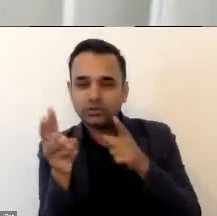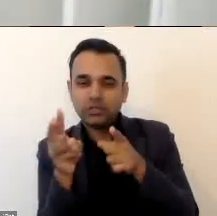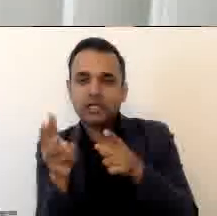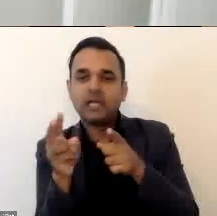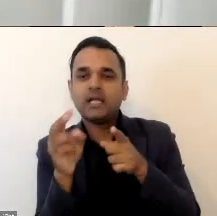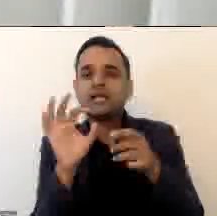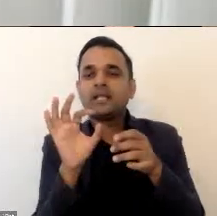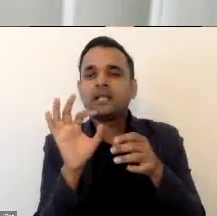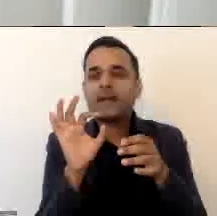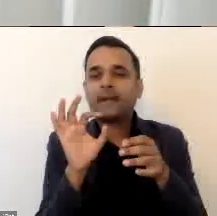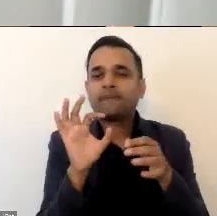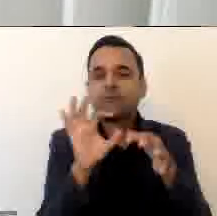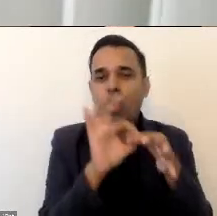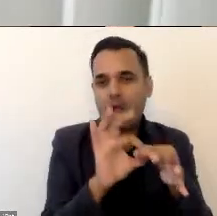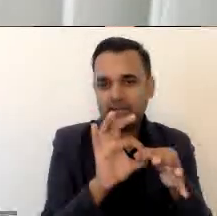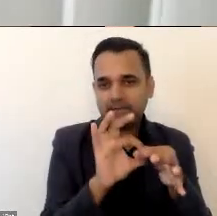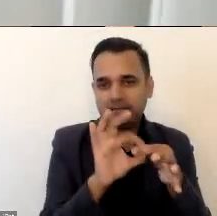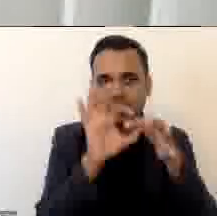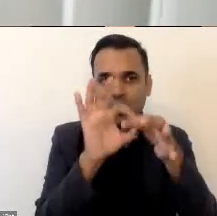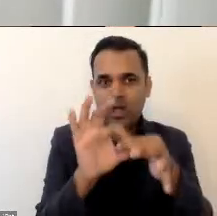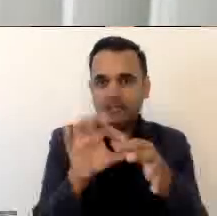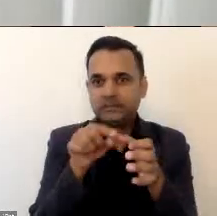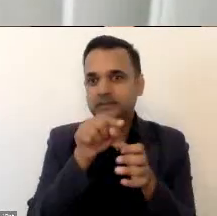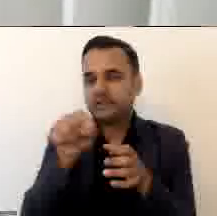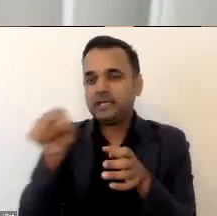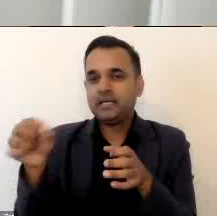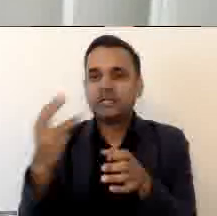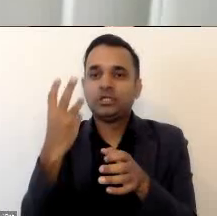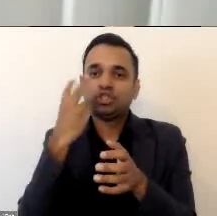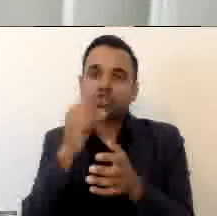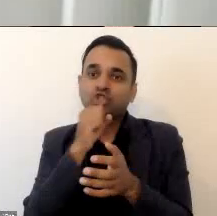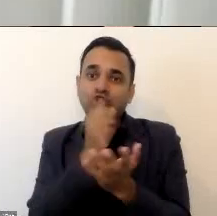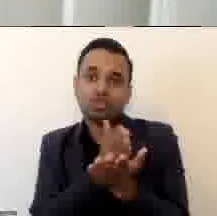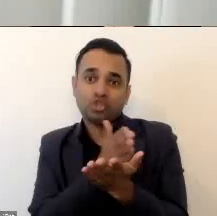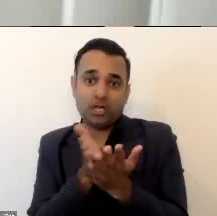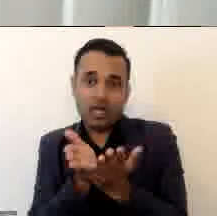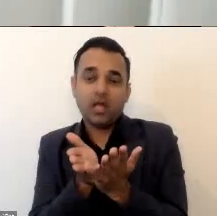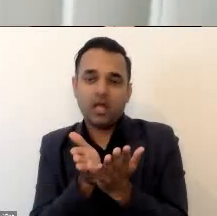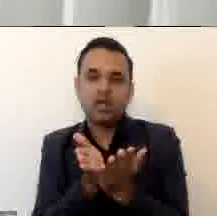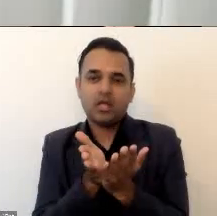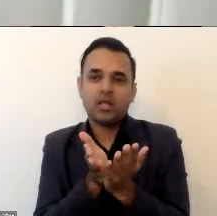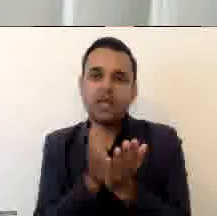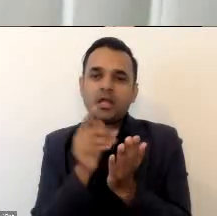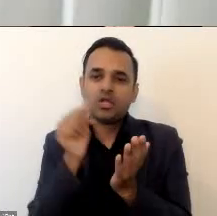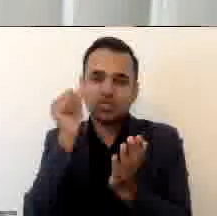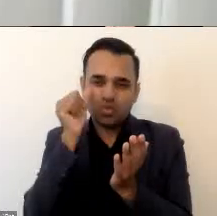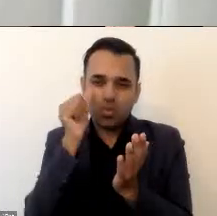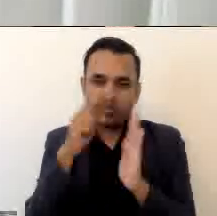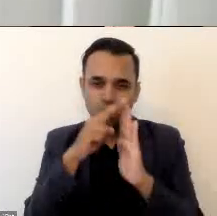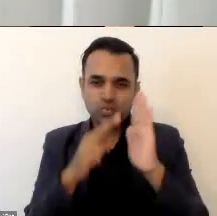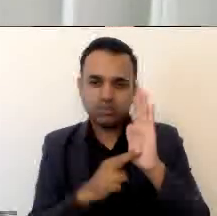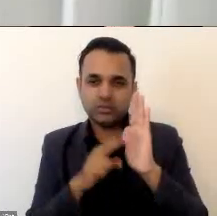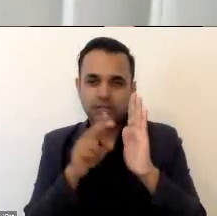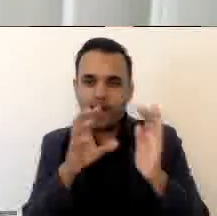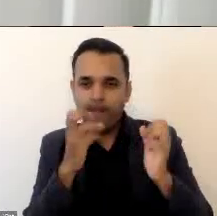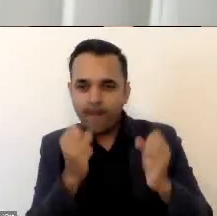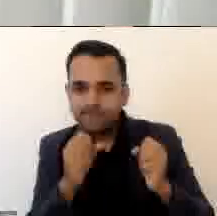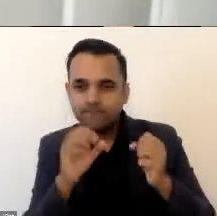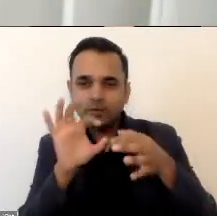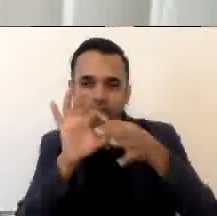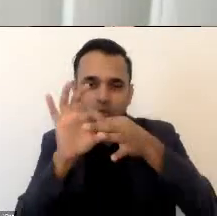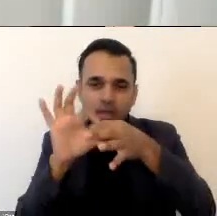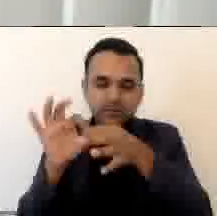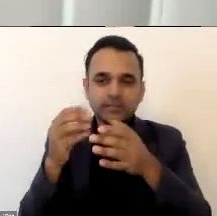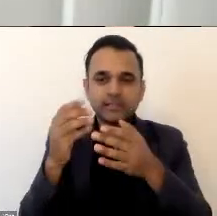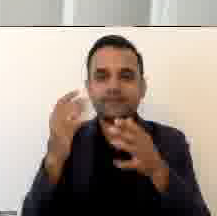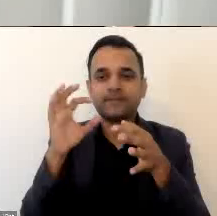assistants such as Siri, Alexa, Cortana, I mean, they have all female names and come with a default female voice. You know, we were kind of